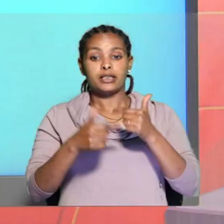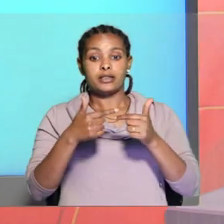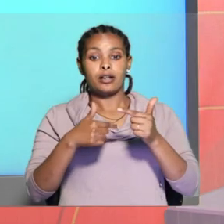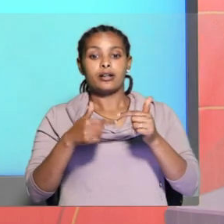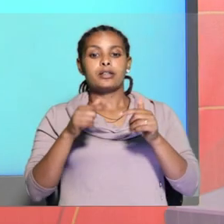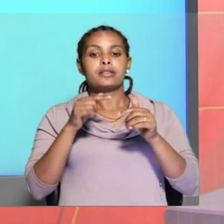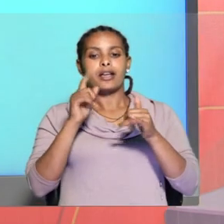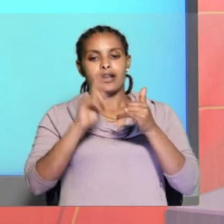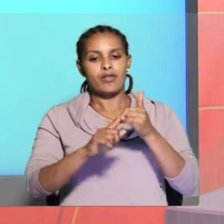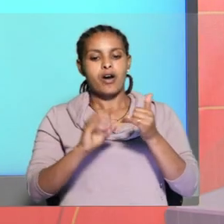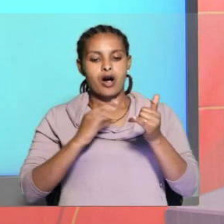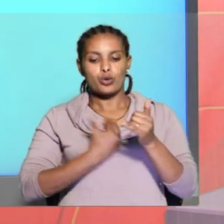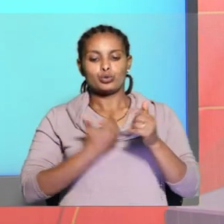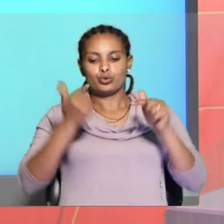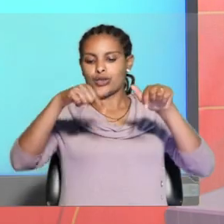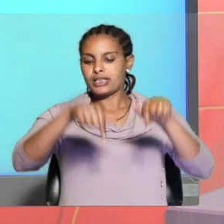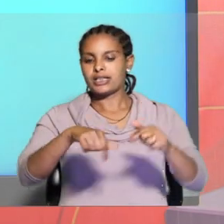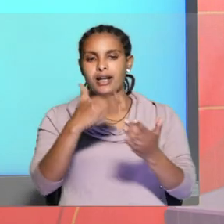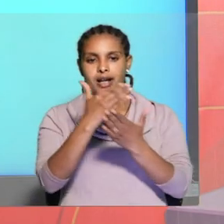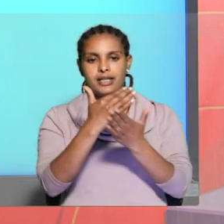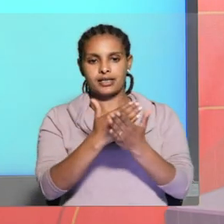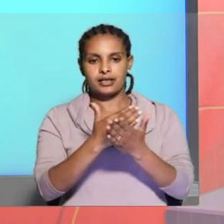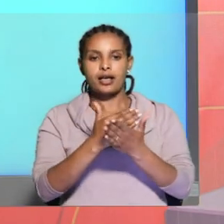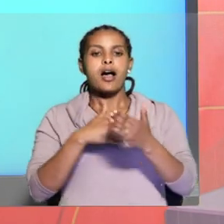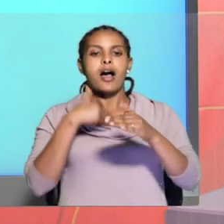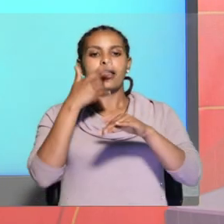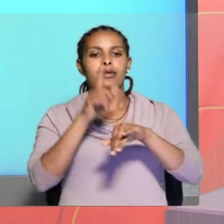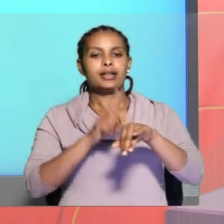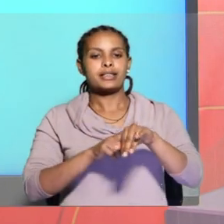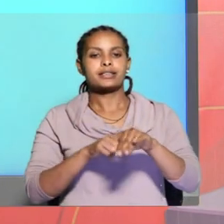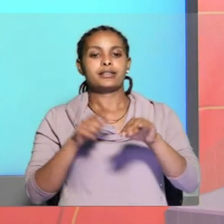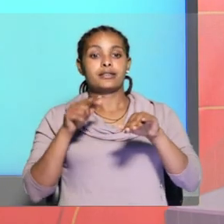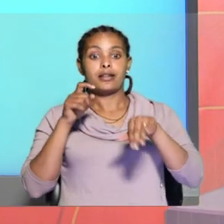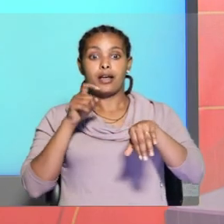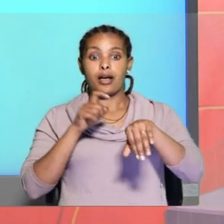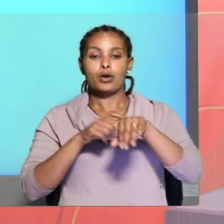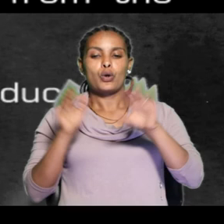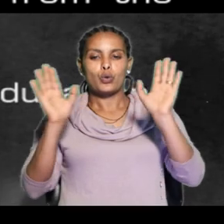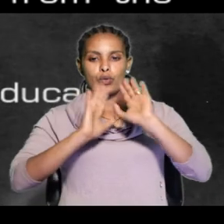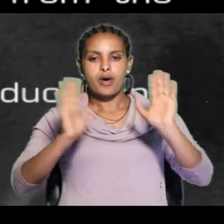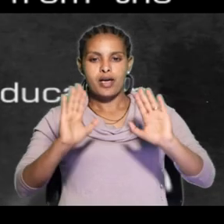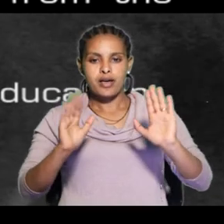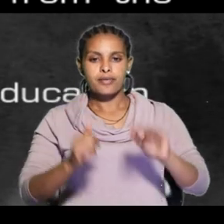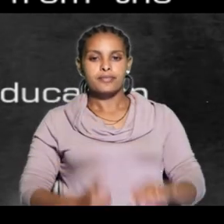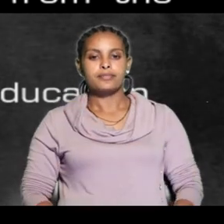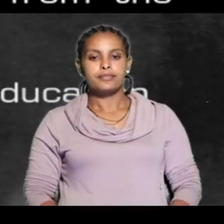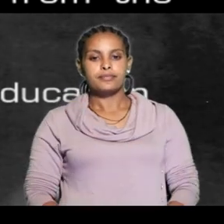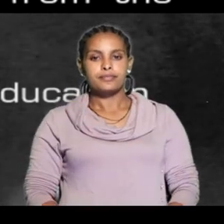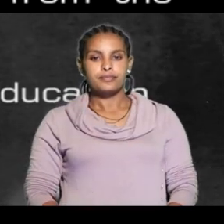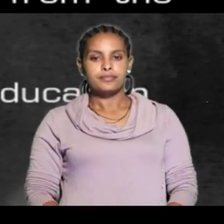us to the end of our today's lesson until next time goodbye